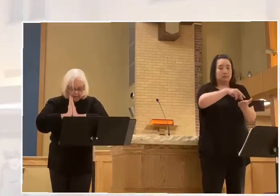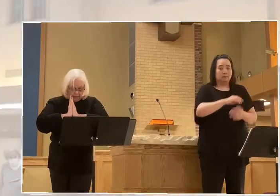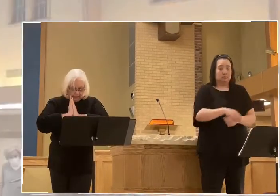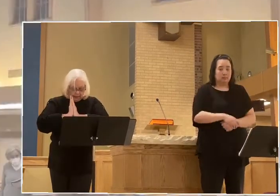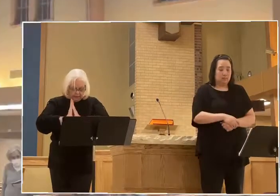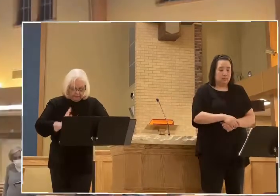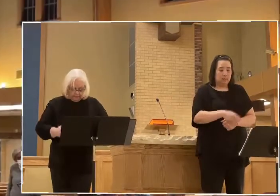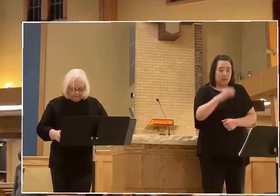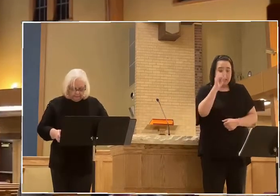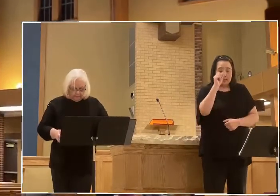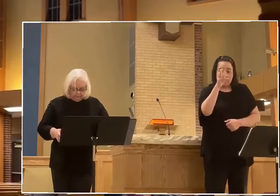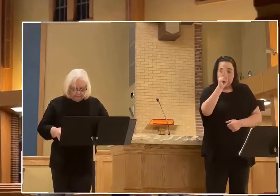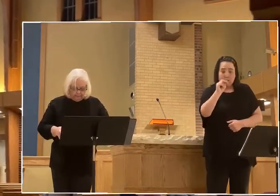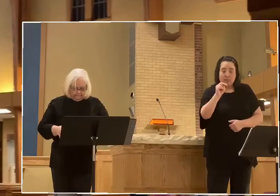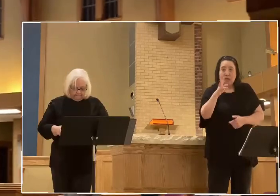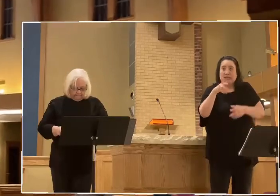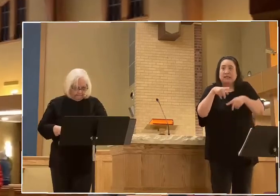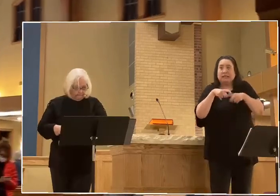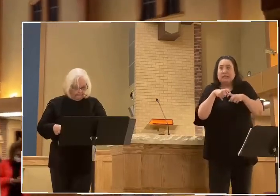Simon stopped in